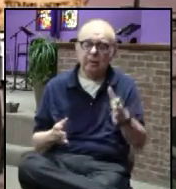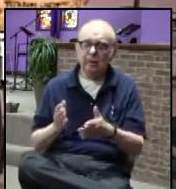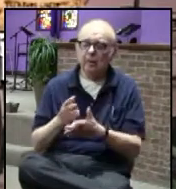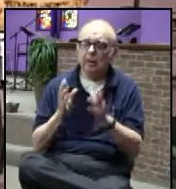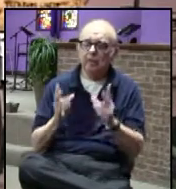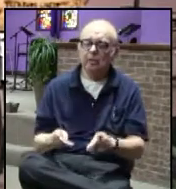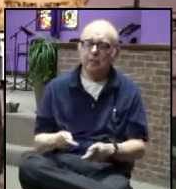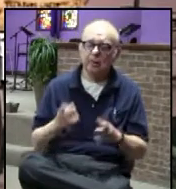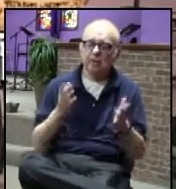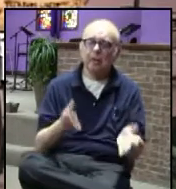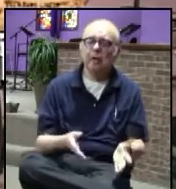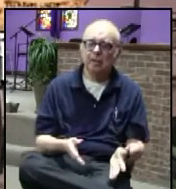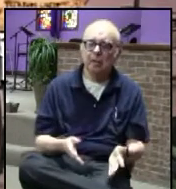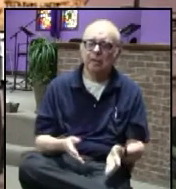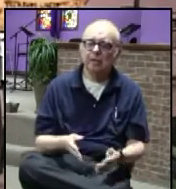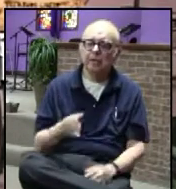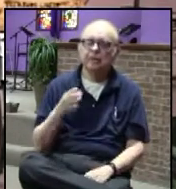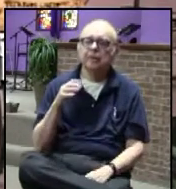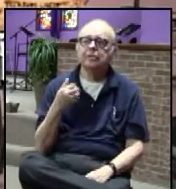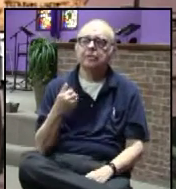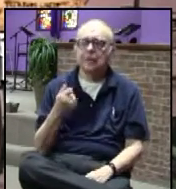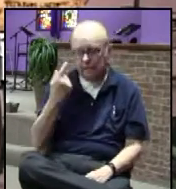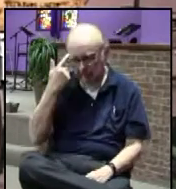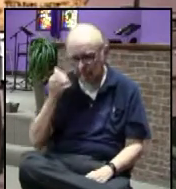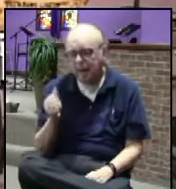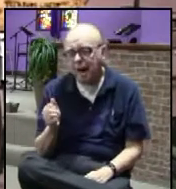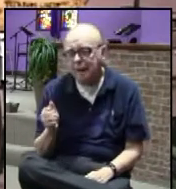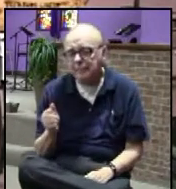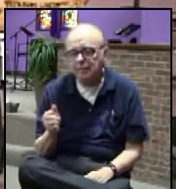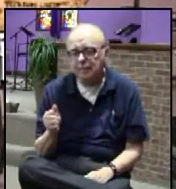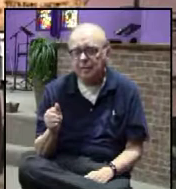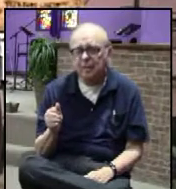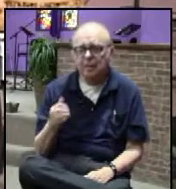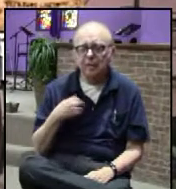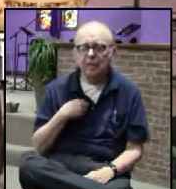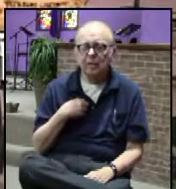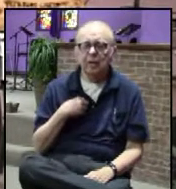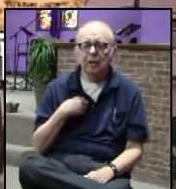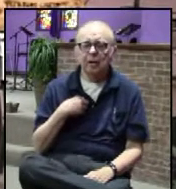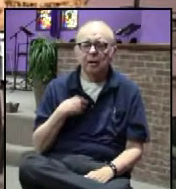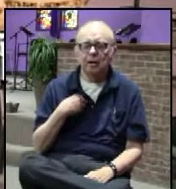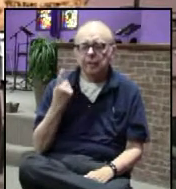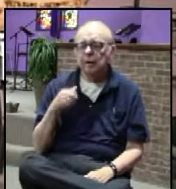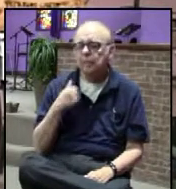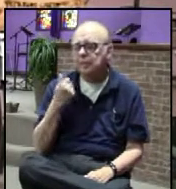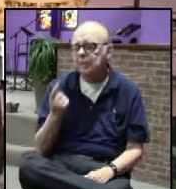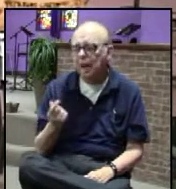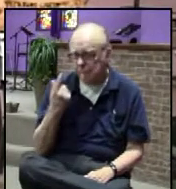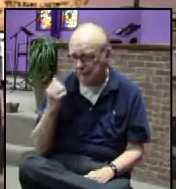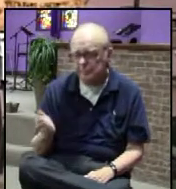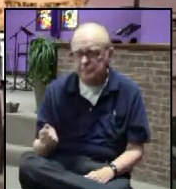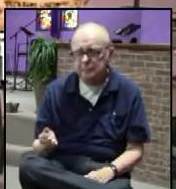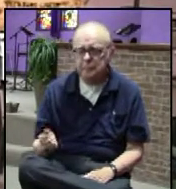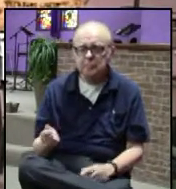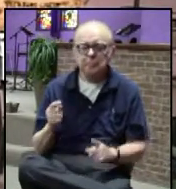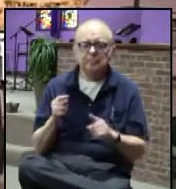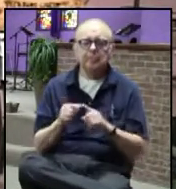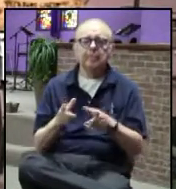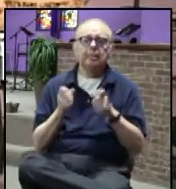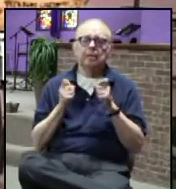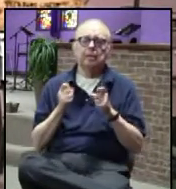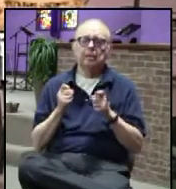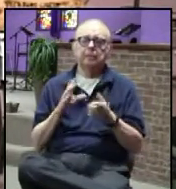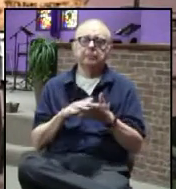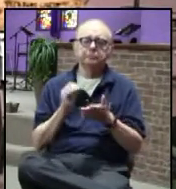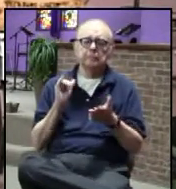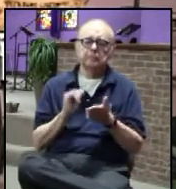somebody left you this dime. And all you thought it was a dime. Until all of a sudden you